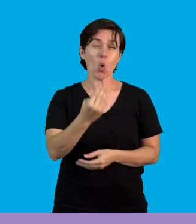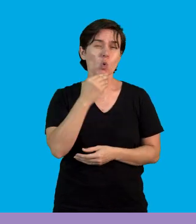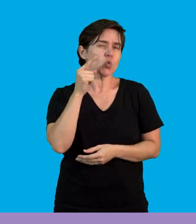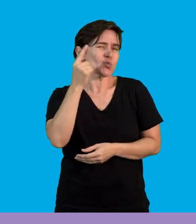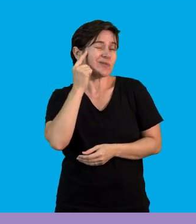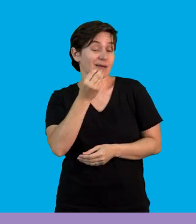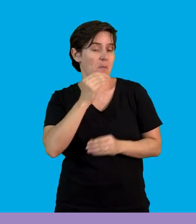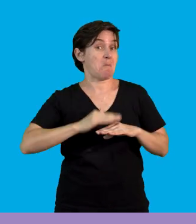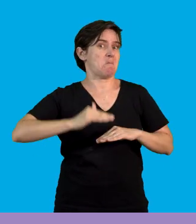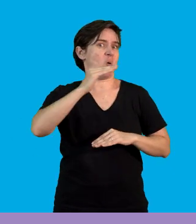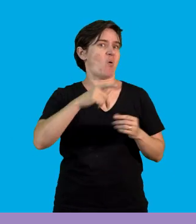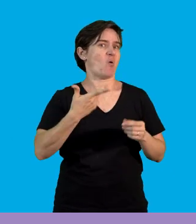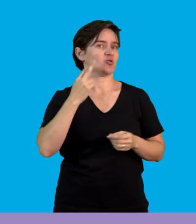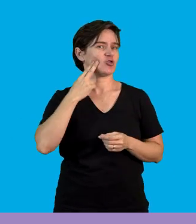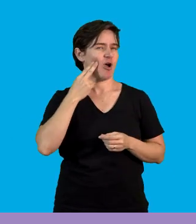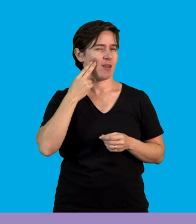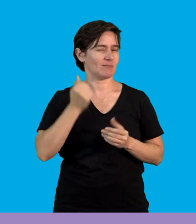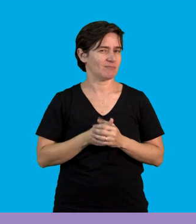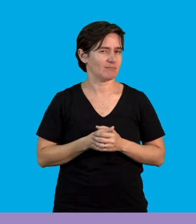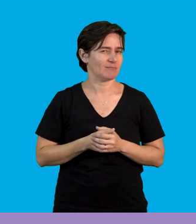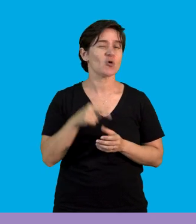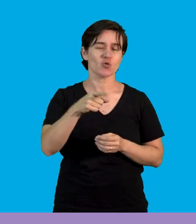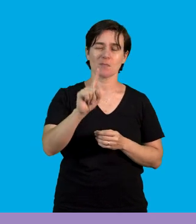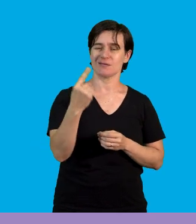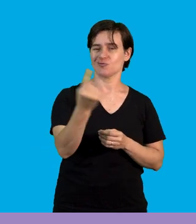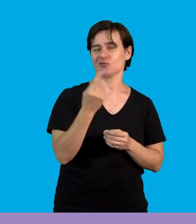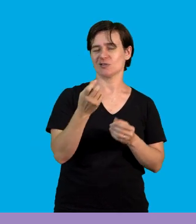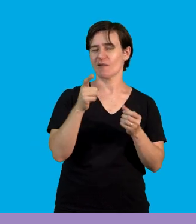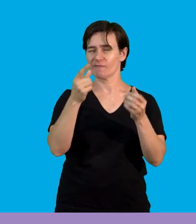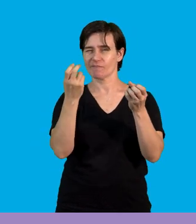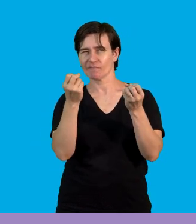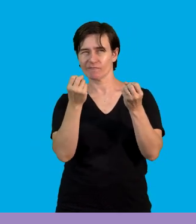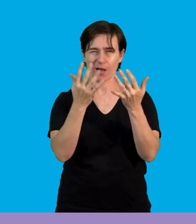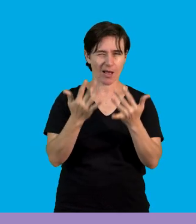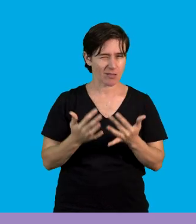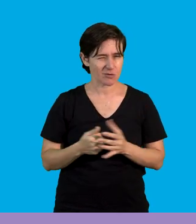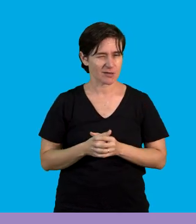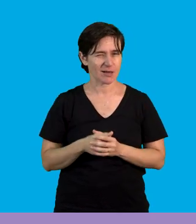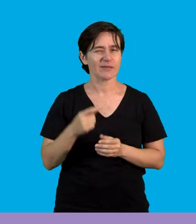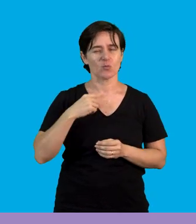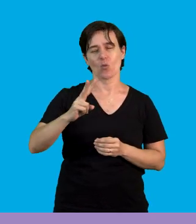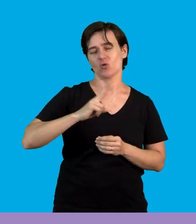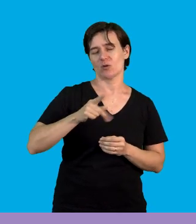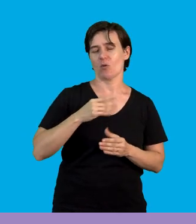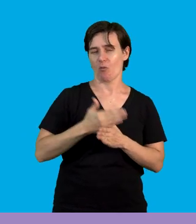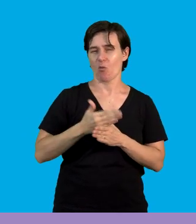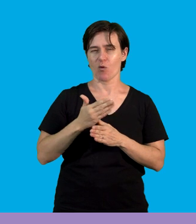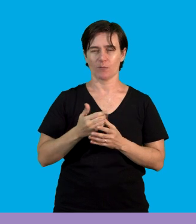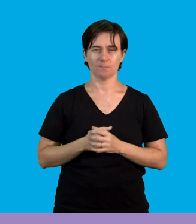Who do you think eats more between John and Lebu? Work it out for yourself and let's find the answer together.